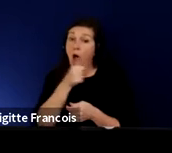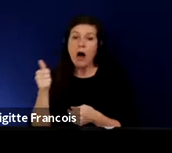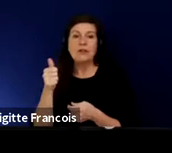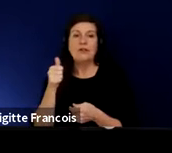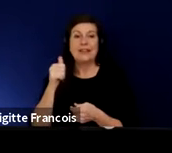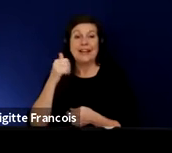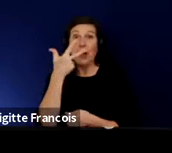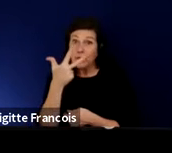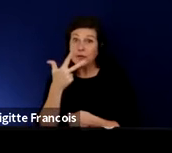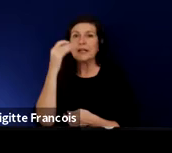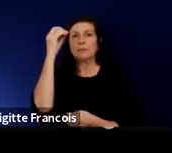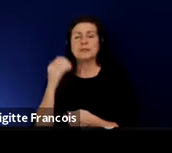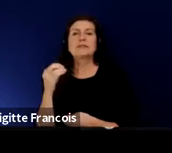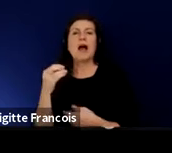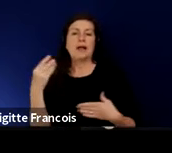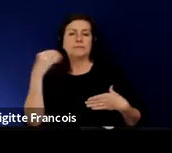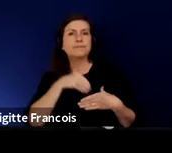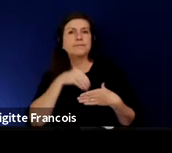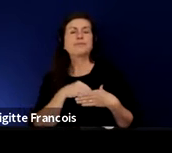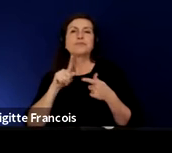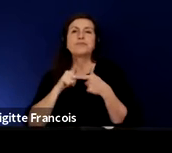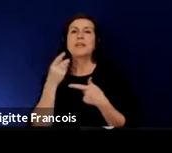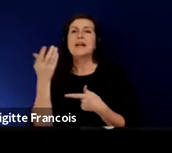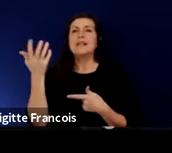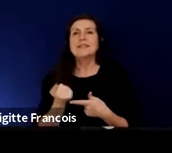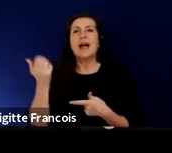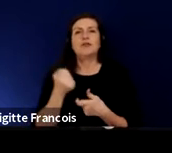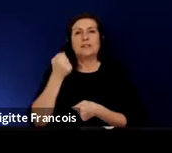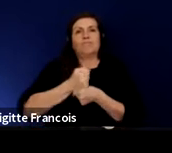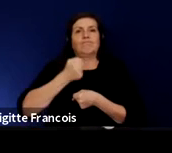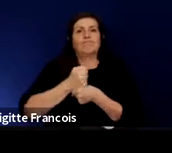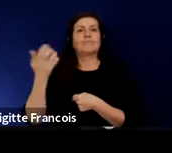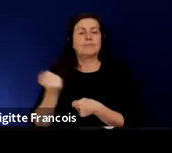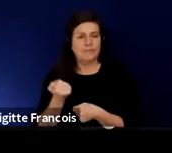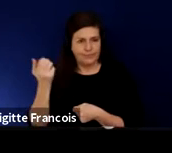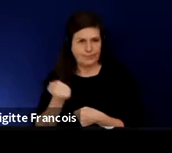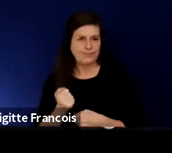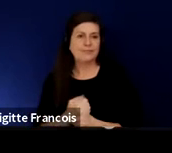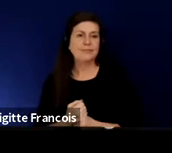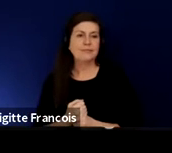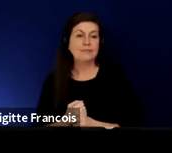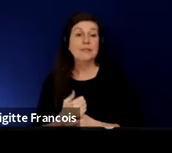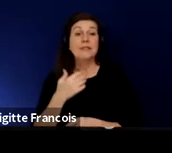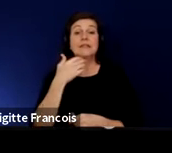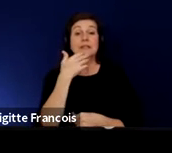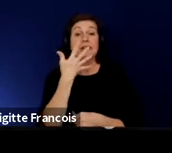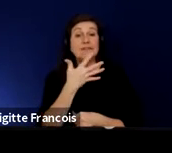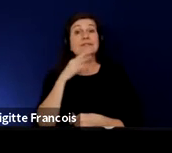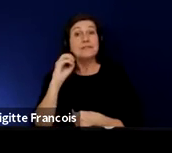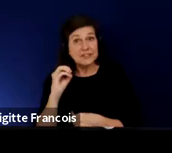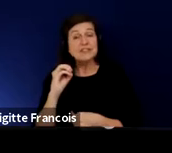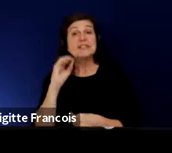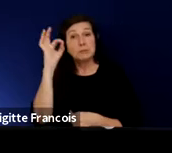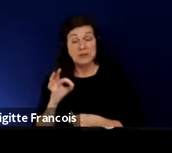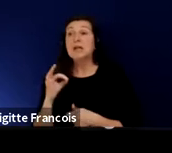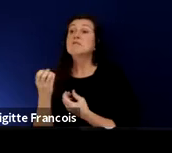maybe a product or a giveaway or something, a smaller thing. 50% also responded that they did get feedback after the